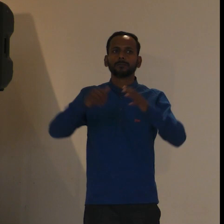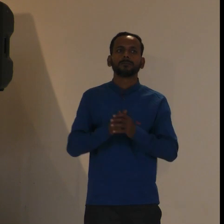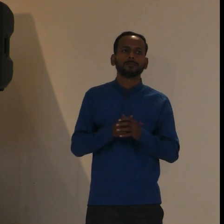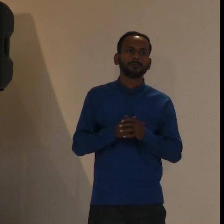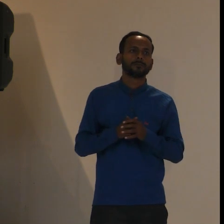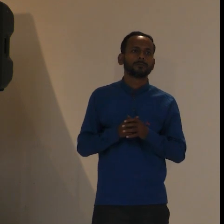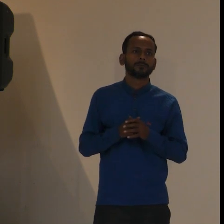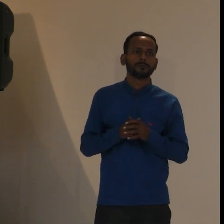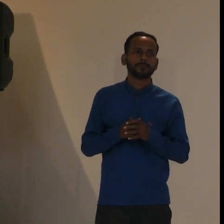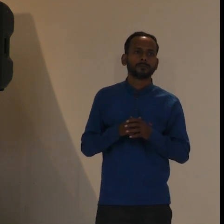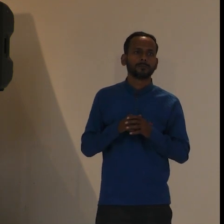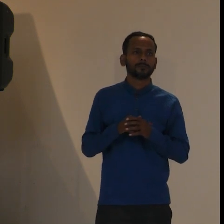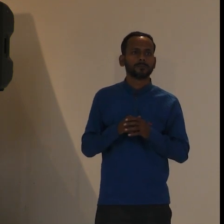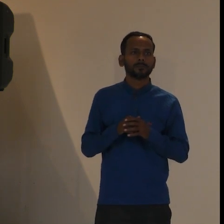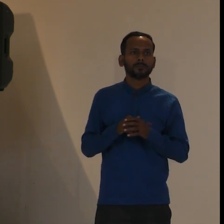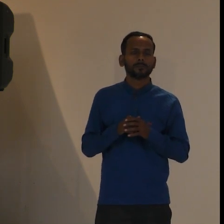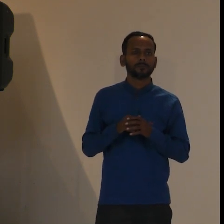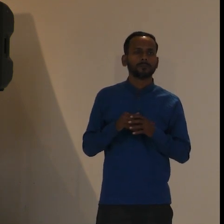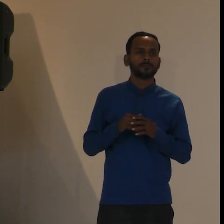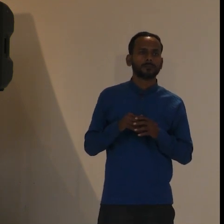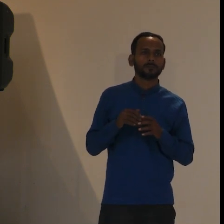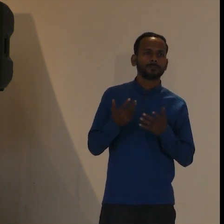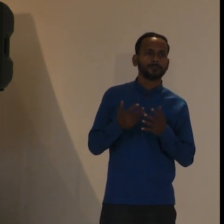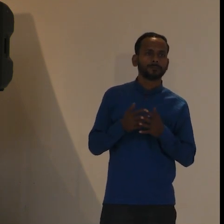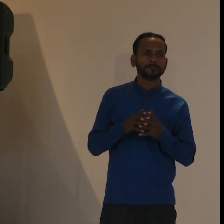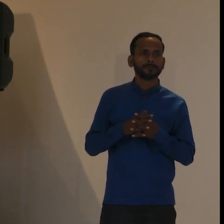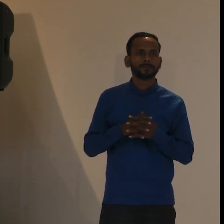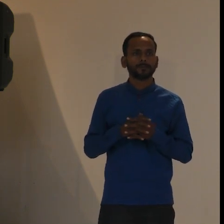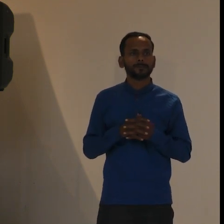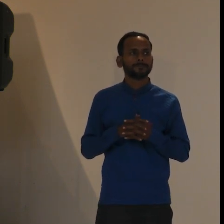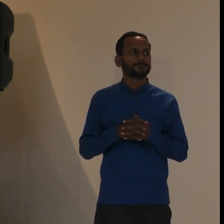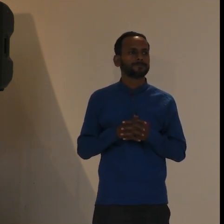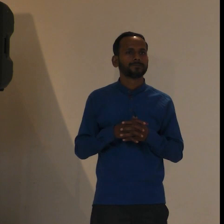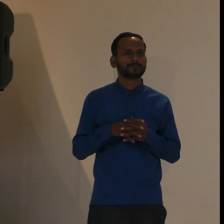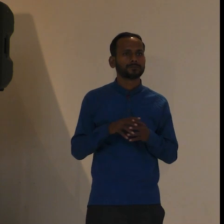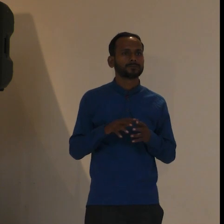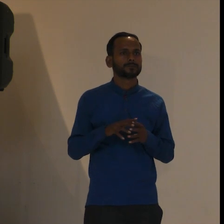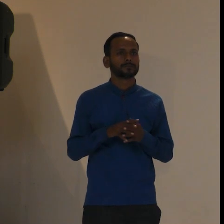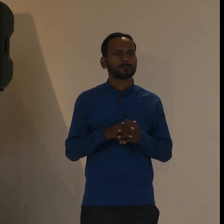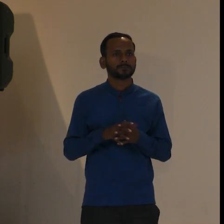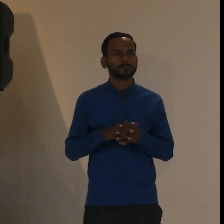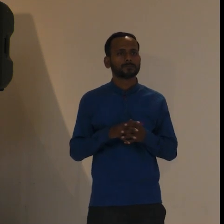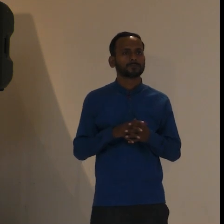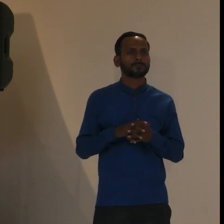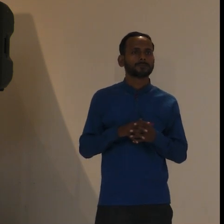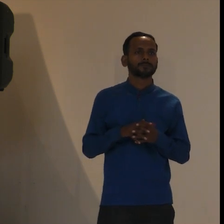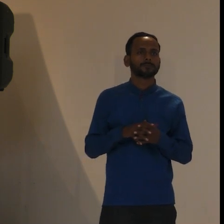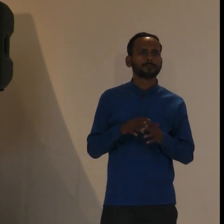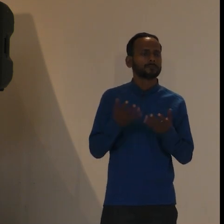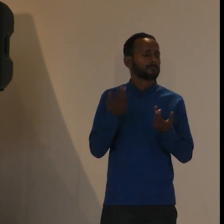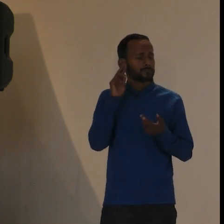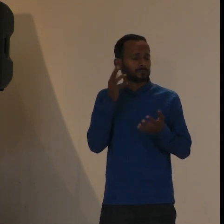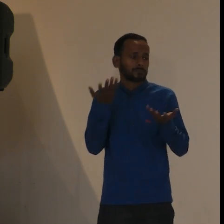that were coming through, that why does Mary look like Radha or whatever. I mean, I don't know. I don't know that iconography, but maybe